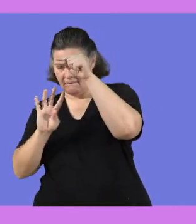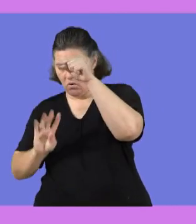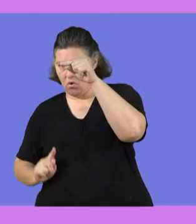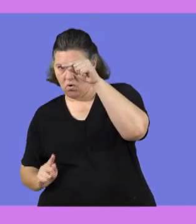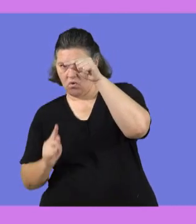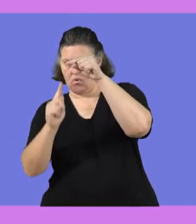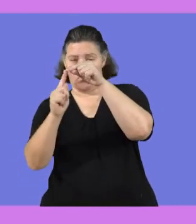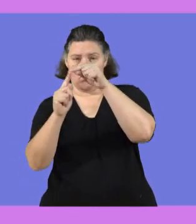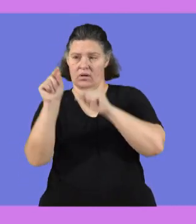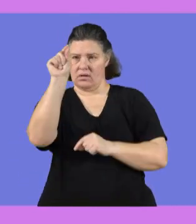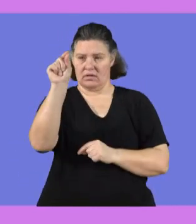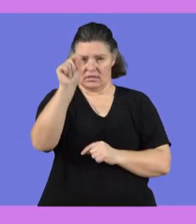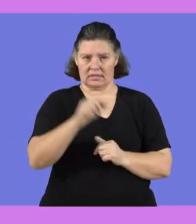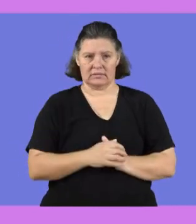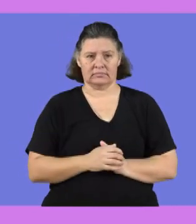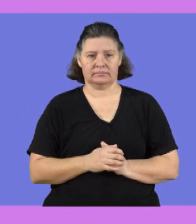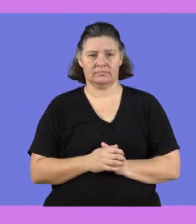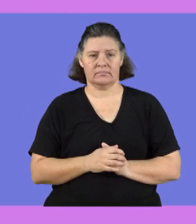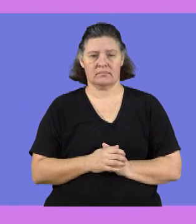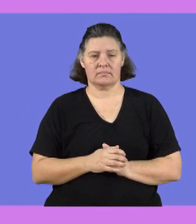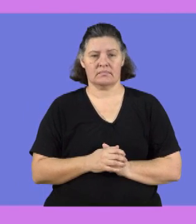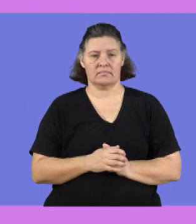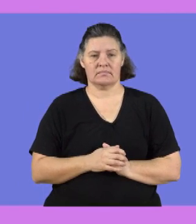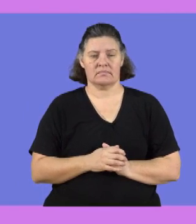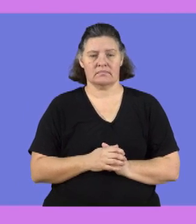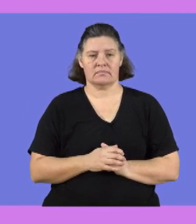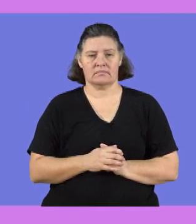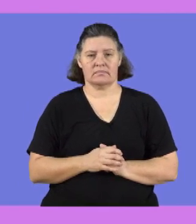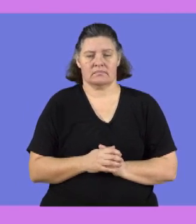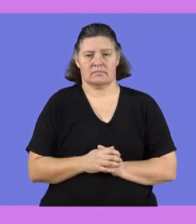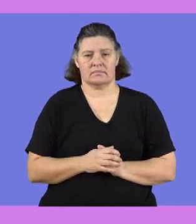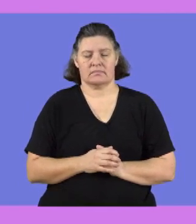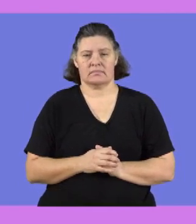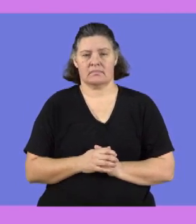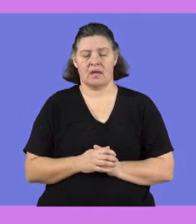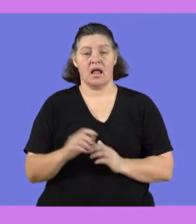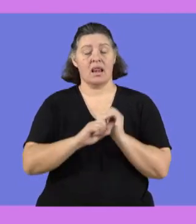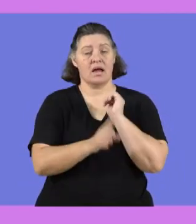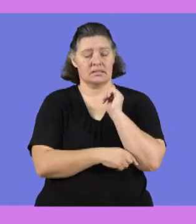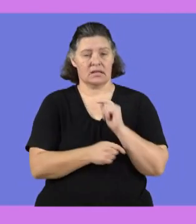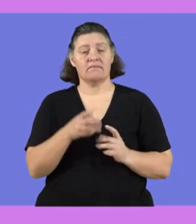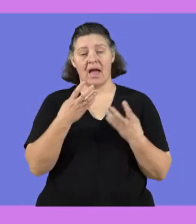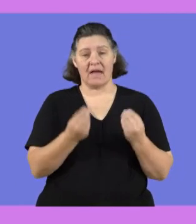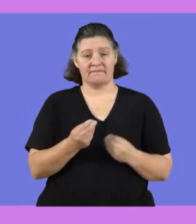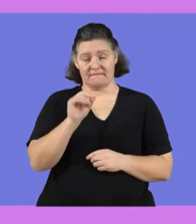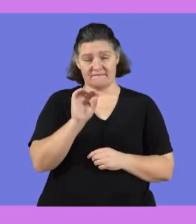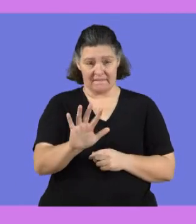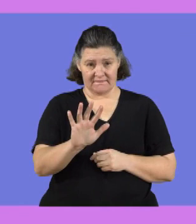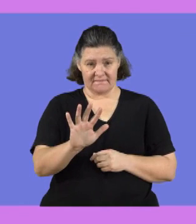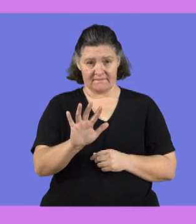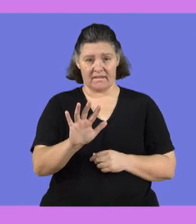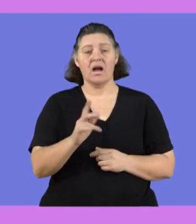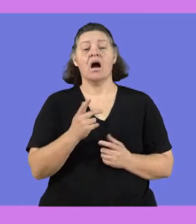the cost of 360 after 350, just above 350, this line, this is your cost of 360. And